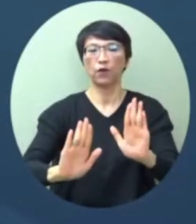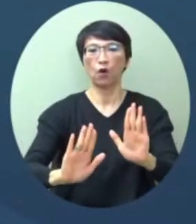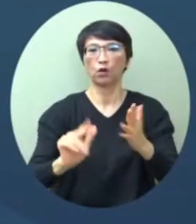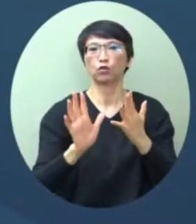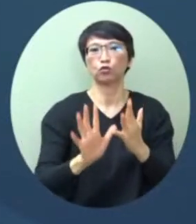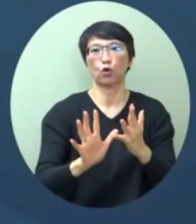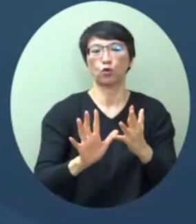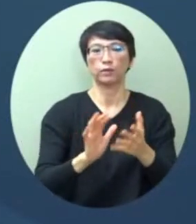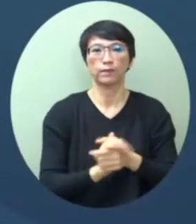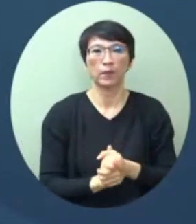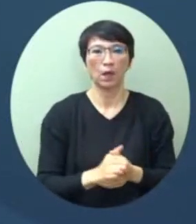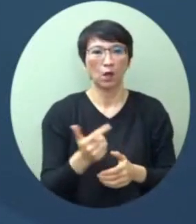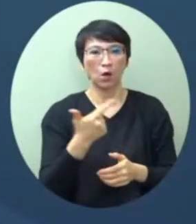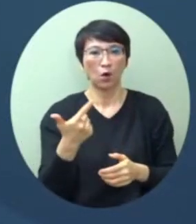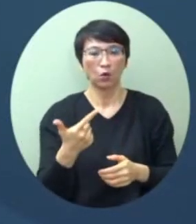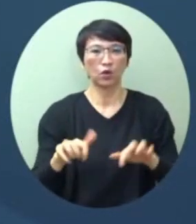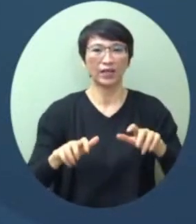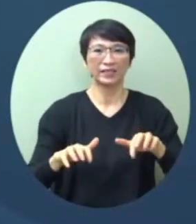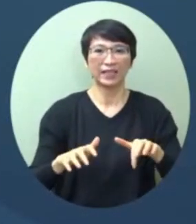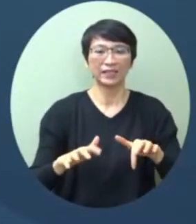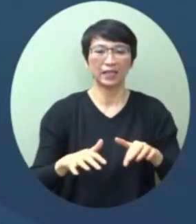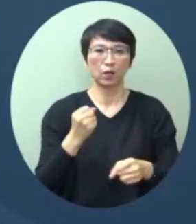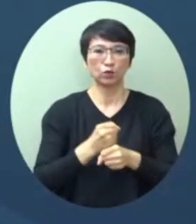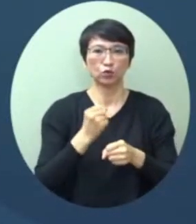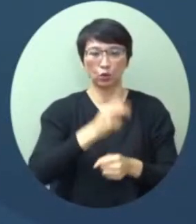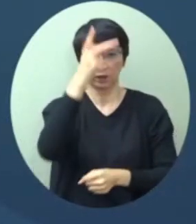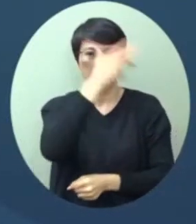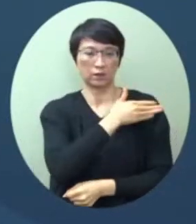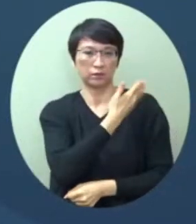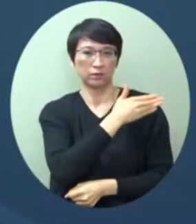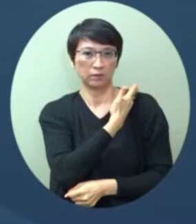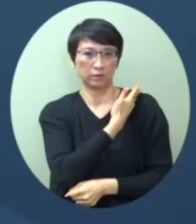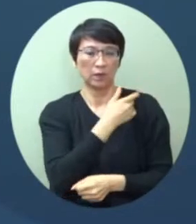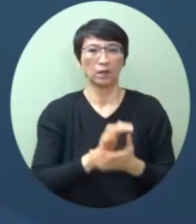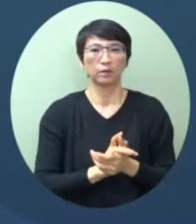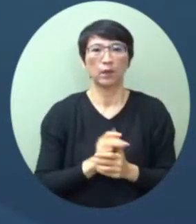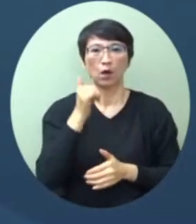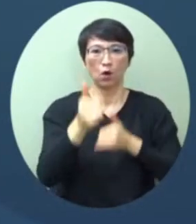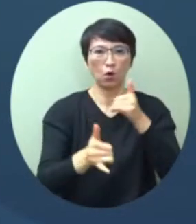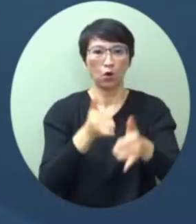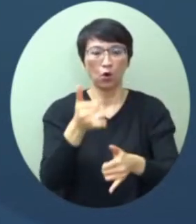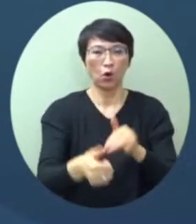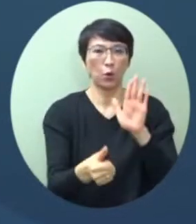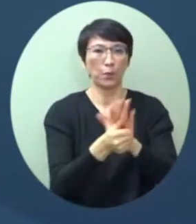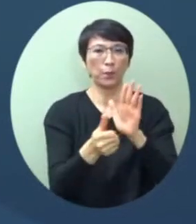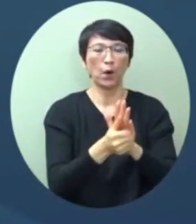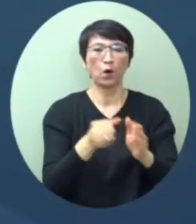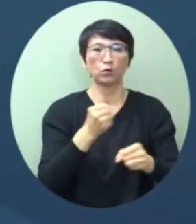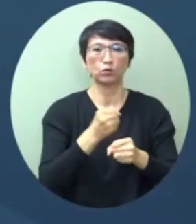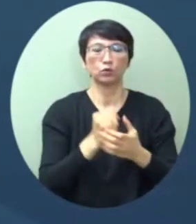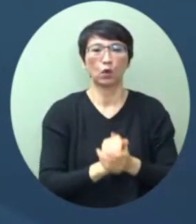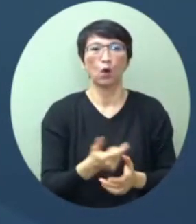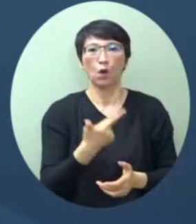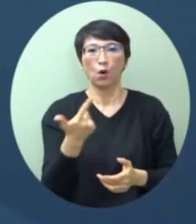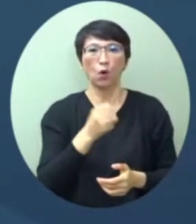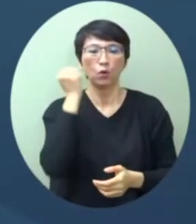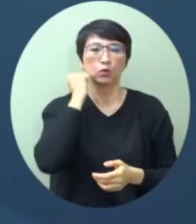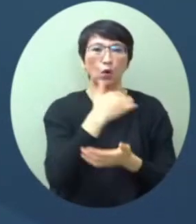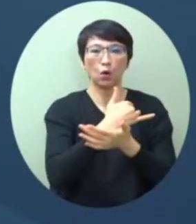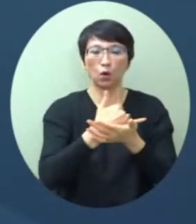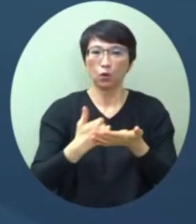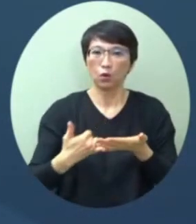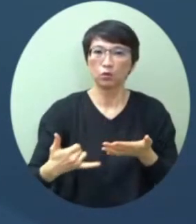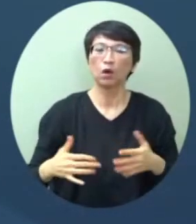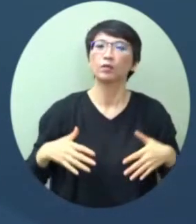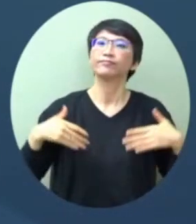volunteers. This is a very united force. Civil servants who are used to working